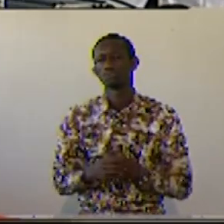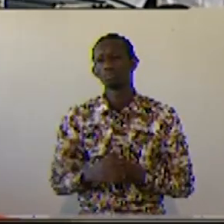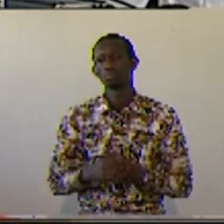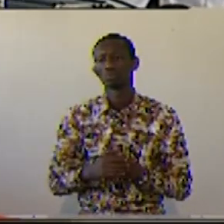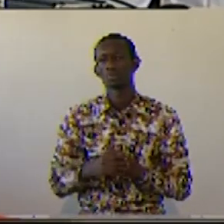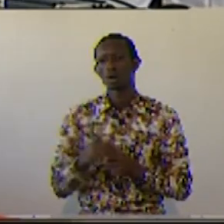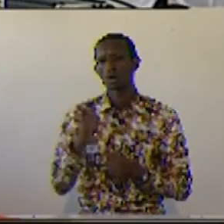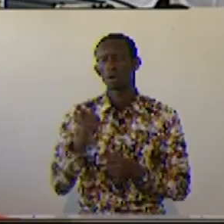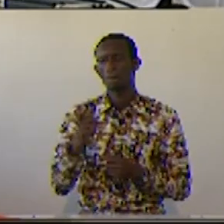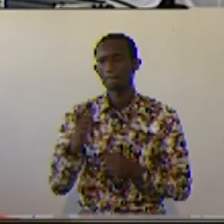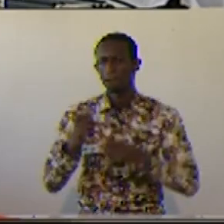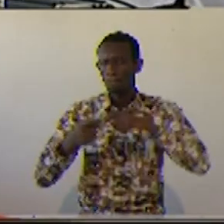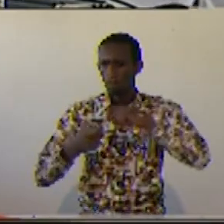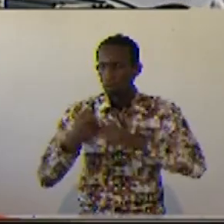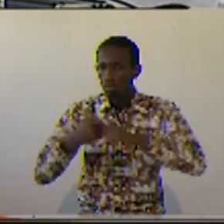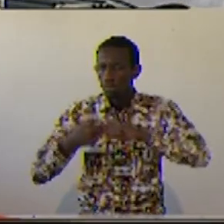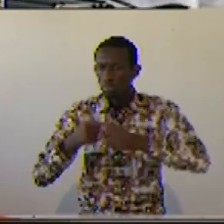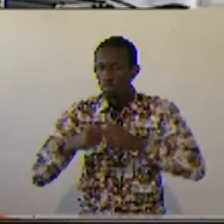What do we produce?